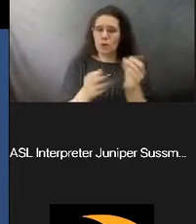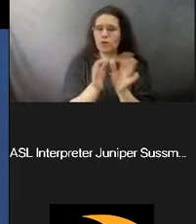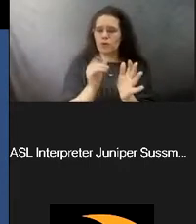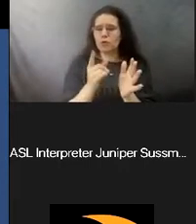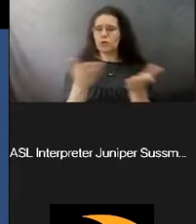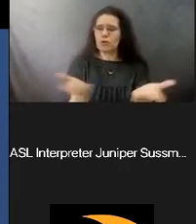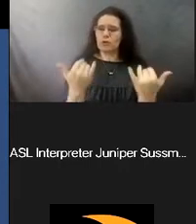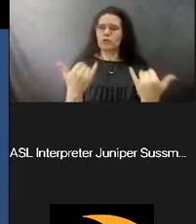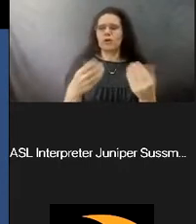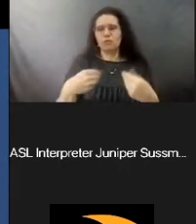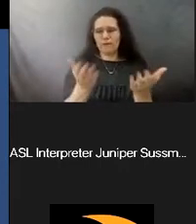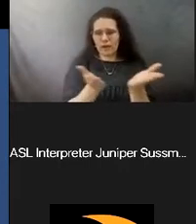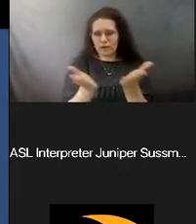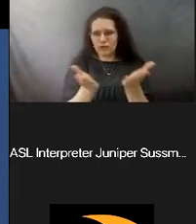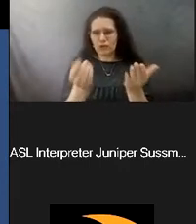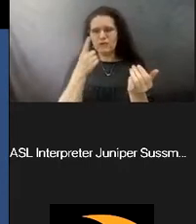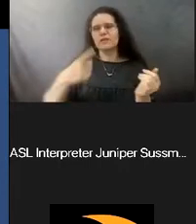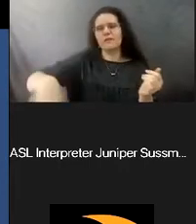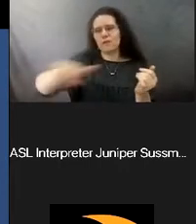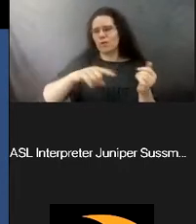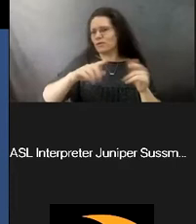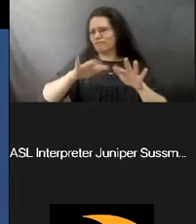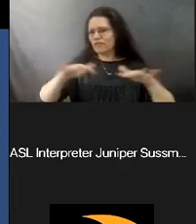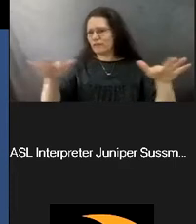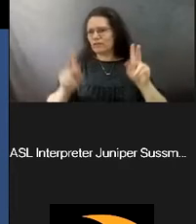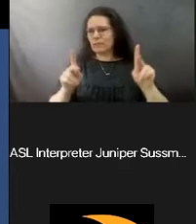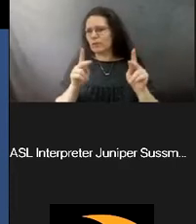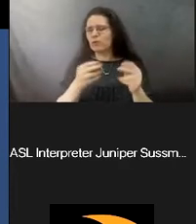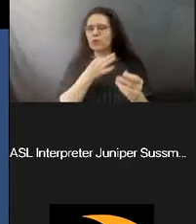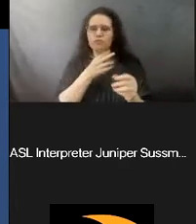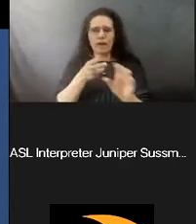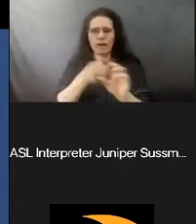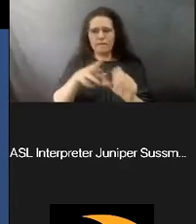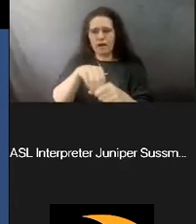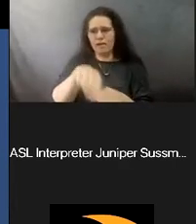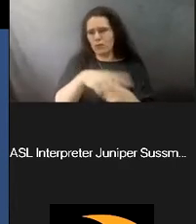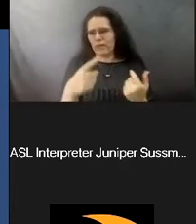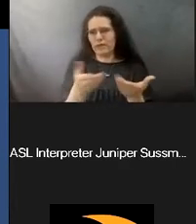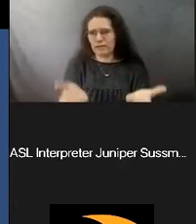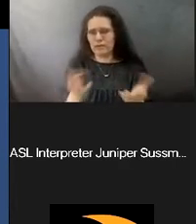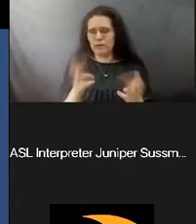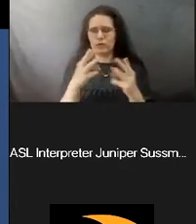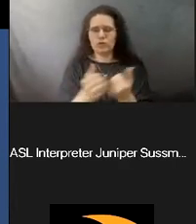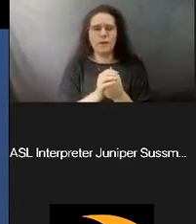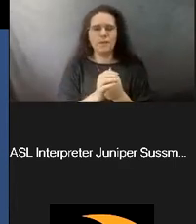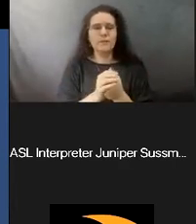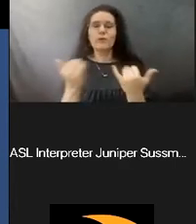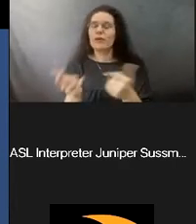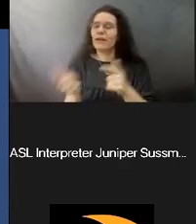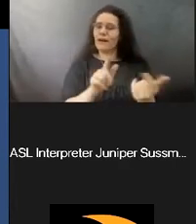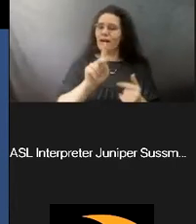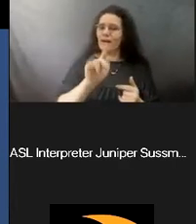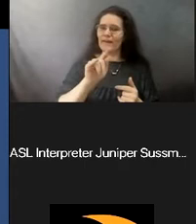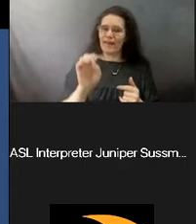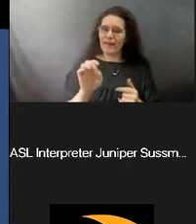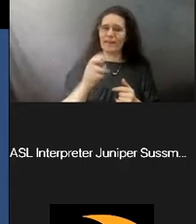their services to our diverse audience. With that, I'm going to pass things on to Katie Hathaway. This is Bethany Hamilton from the National Center for Medical Legal